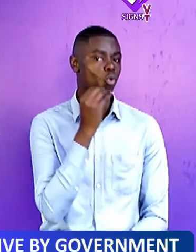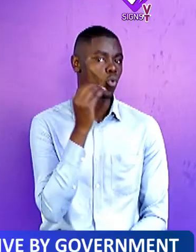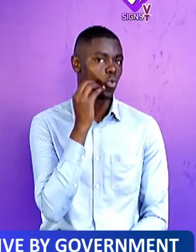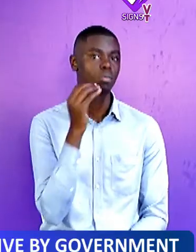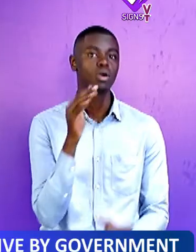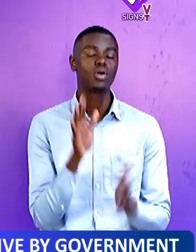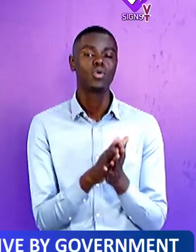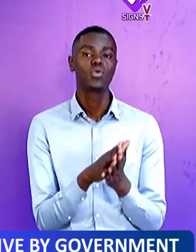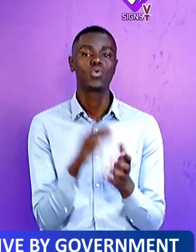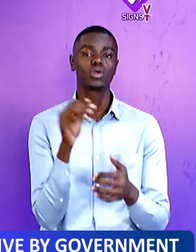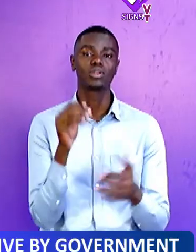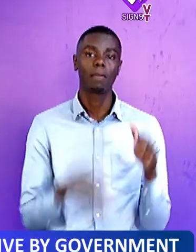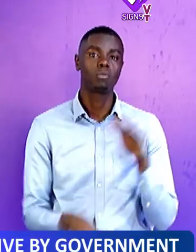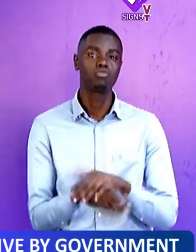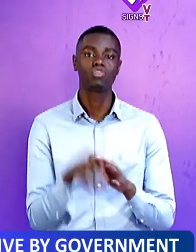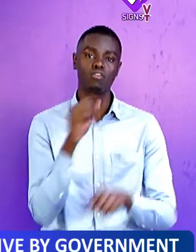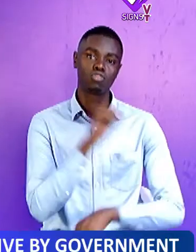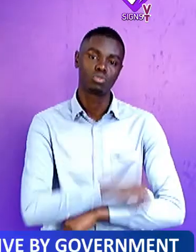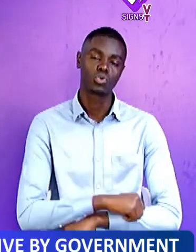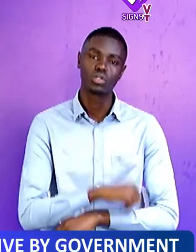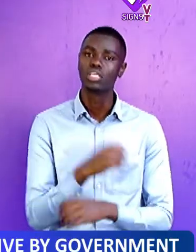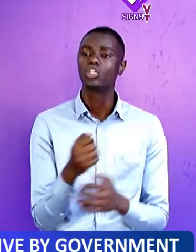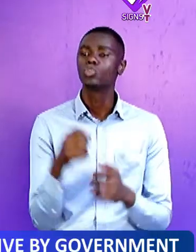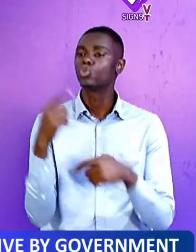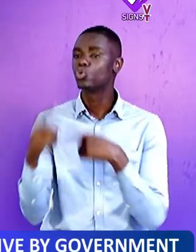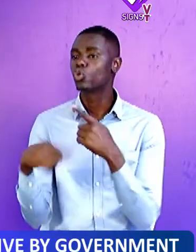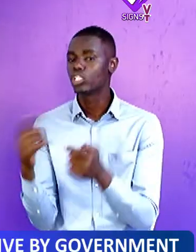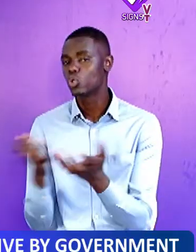with the business or you take the money, isn't it? Pay school